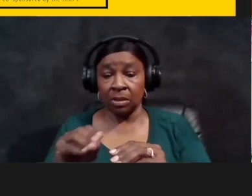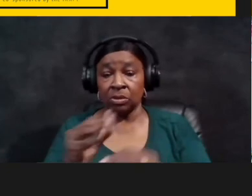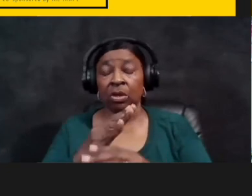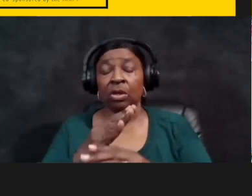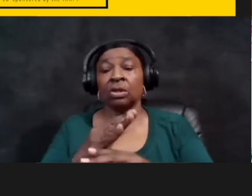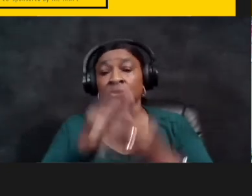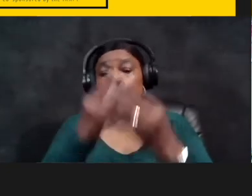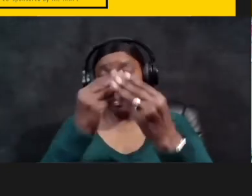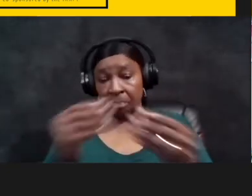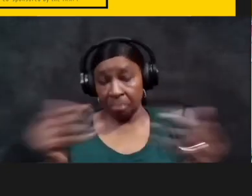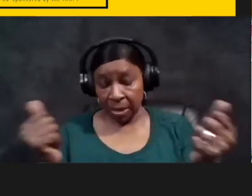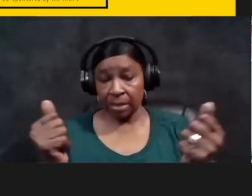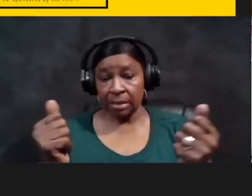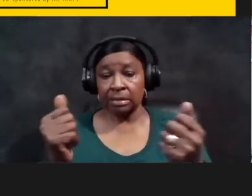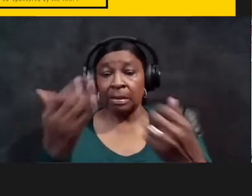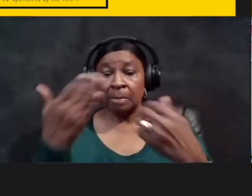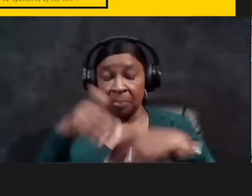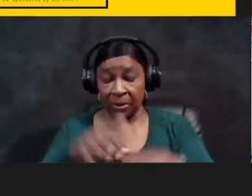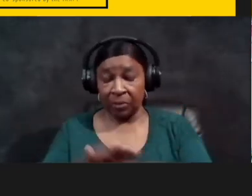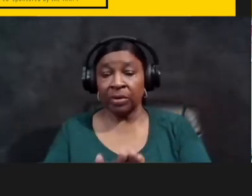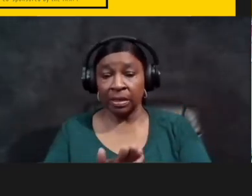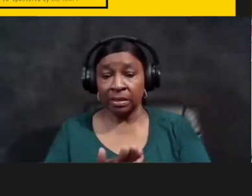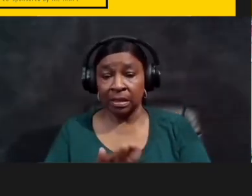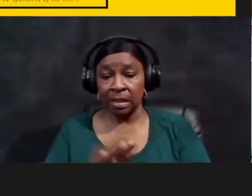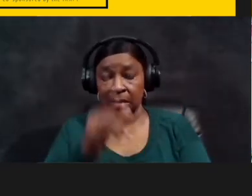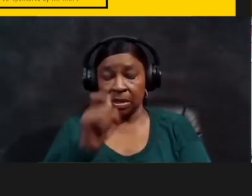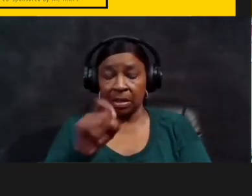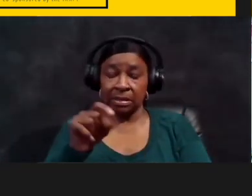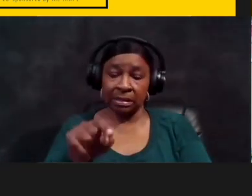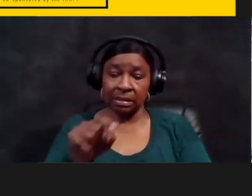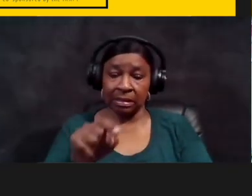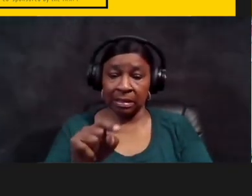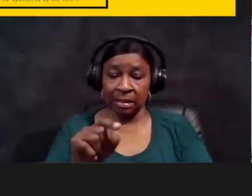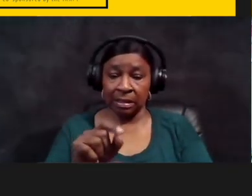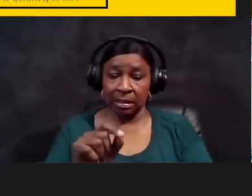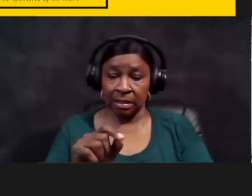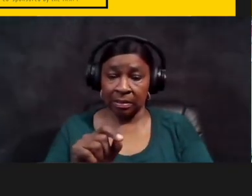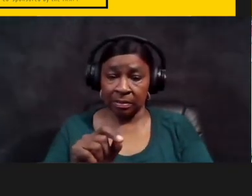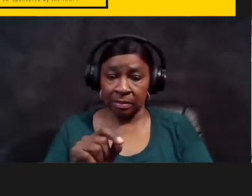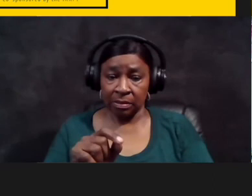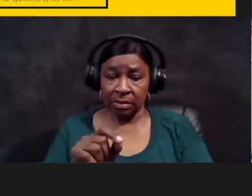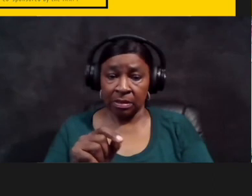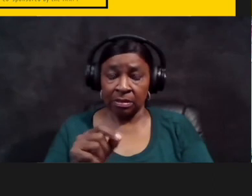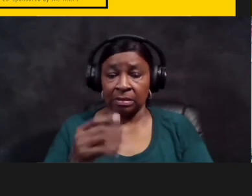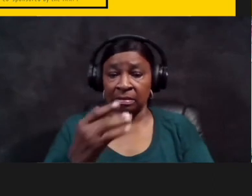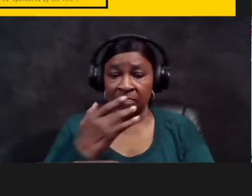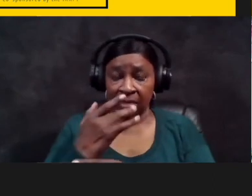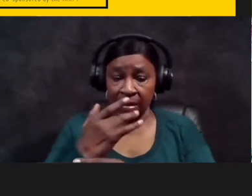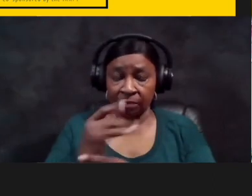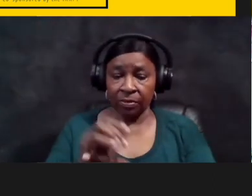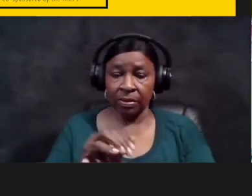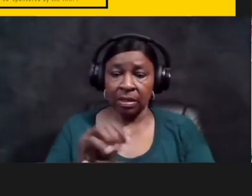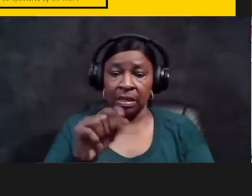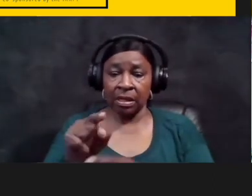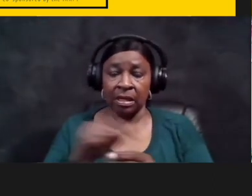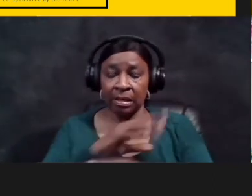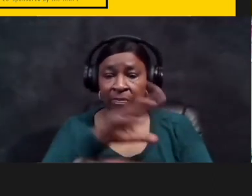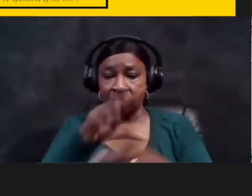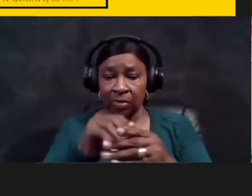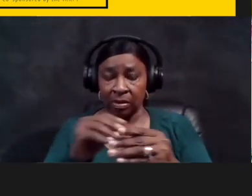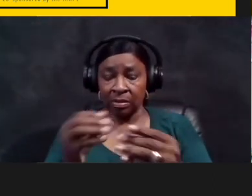And finally, because migration deterrence is a transnational phenomenon, the movement must be and already is